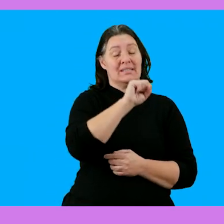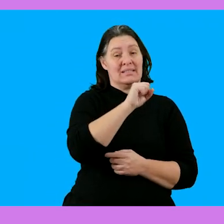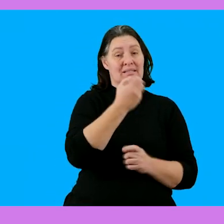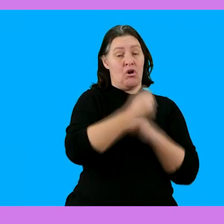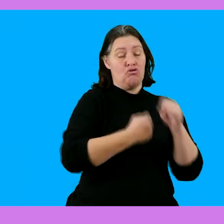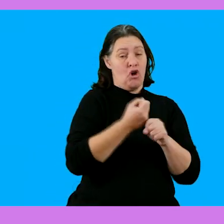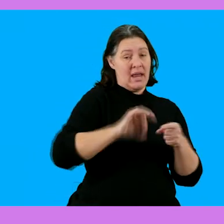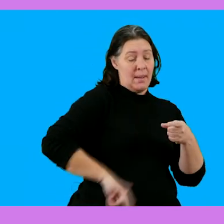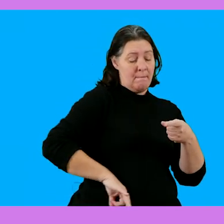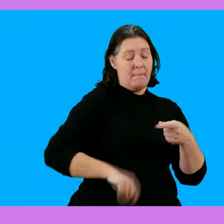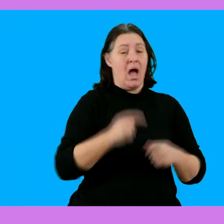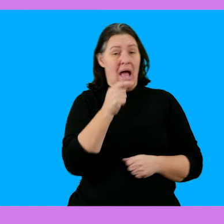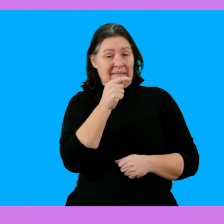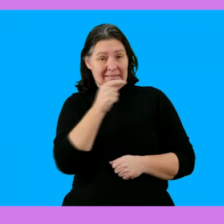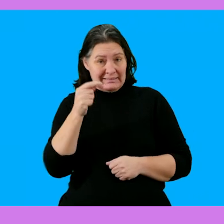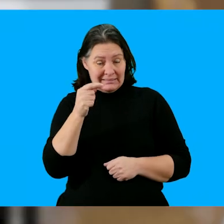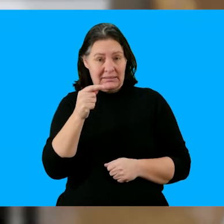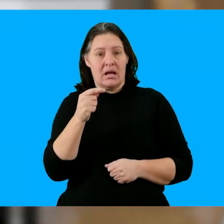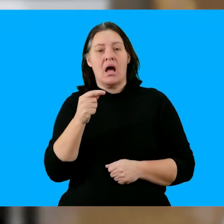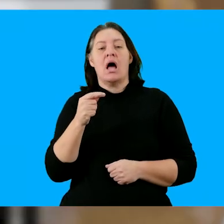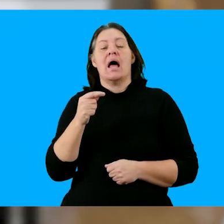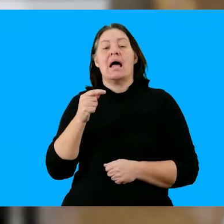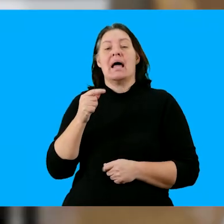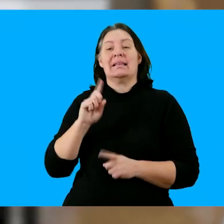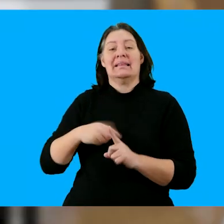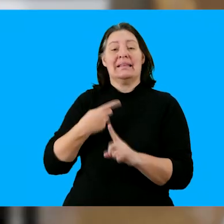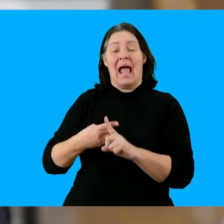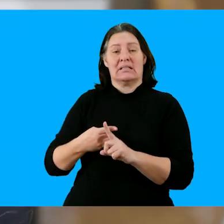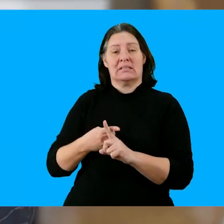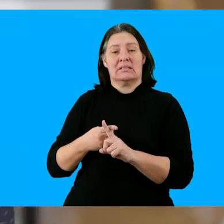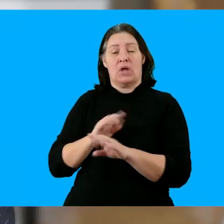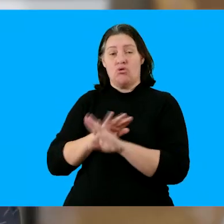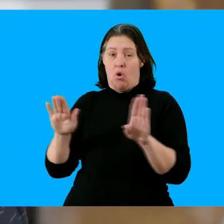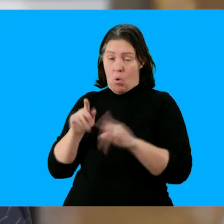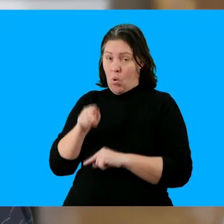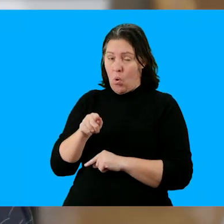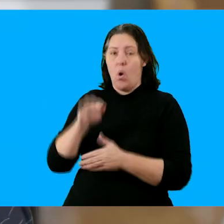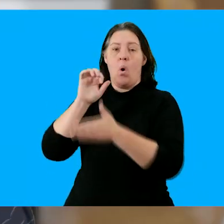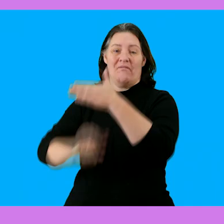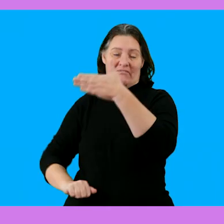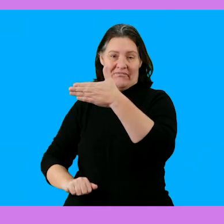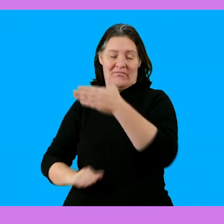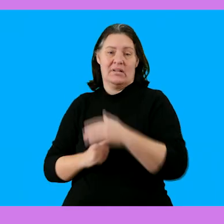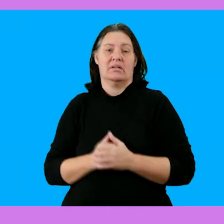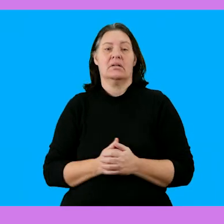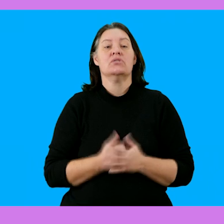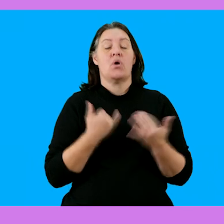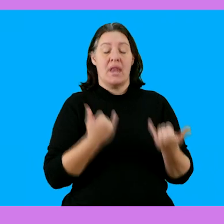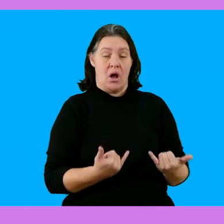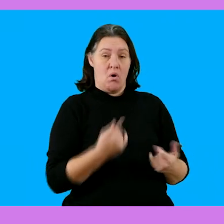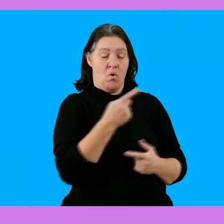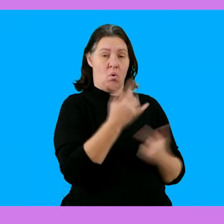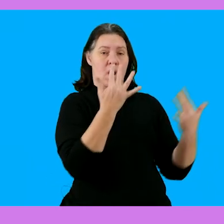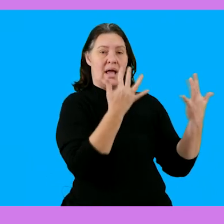gross annual income and we must subtract all our non-taxable items. Now I'm going to write down the gross annual income. We